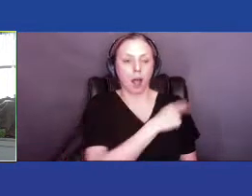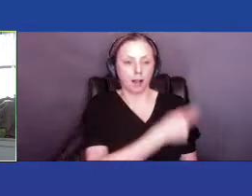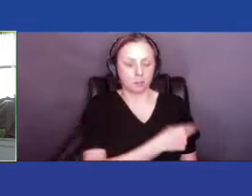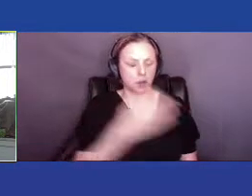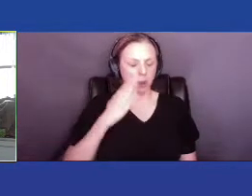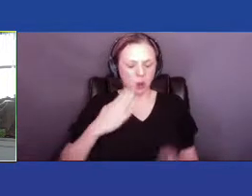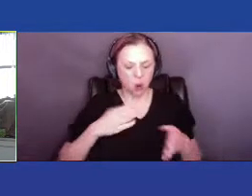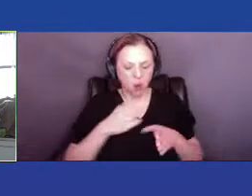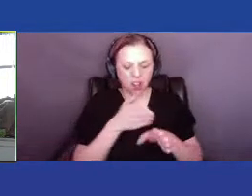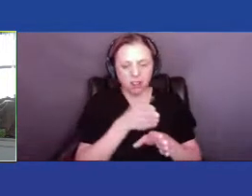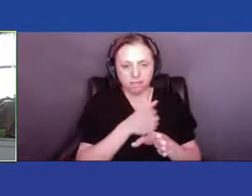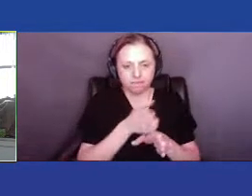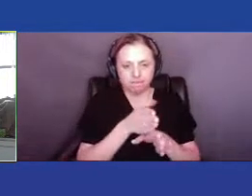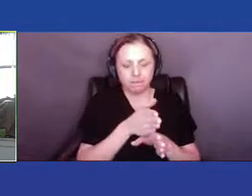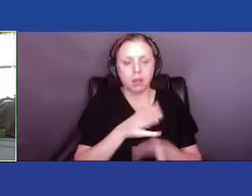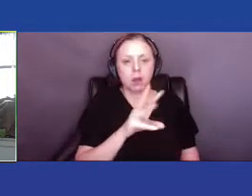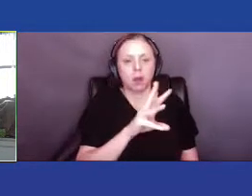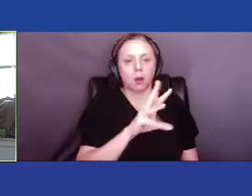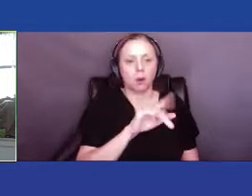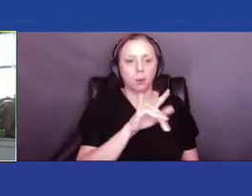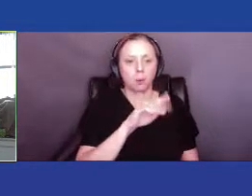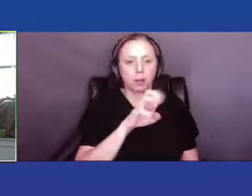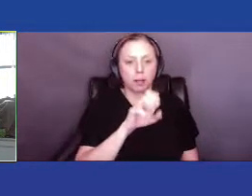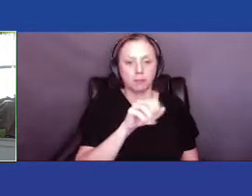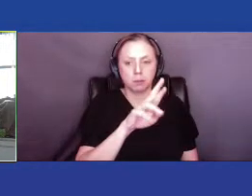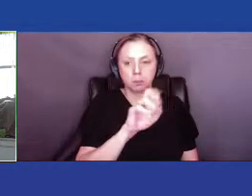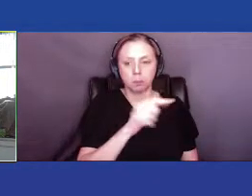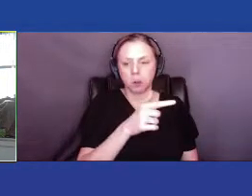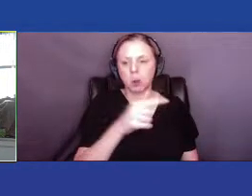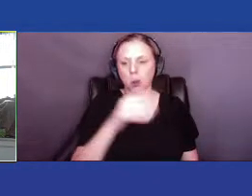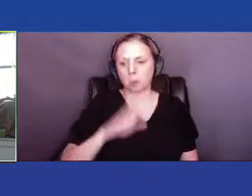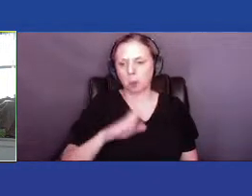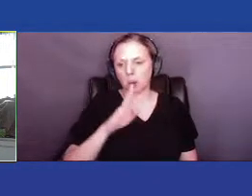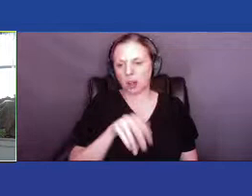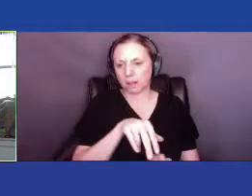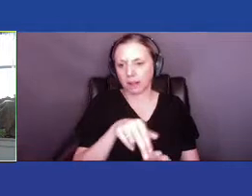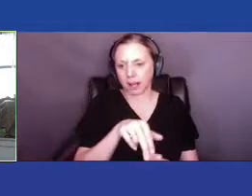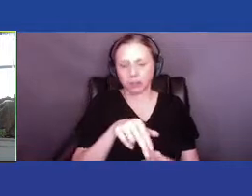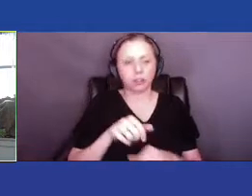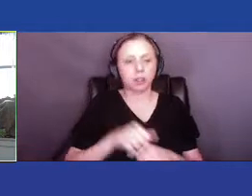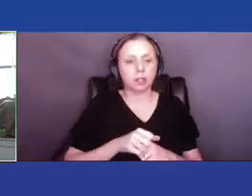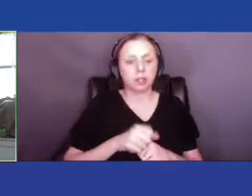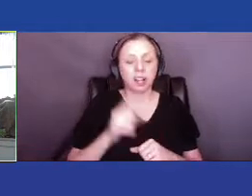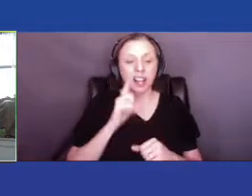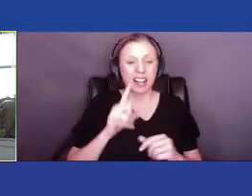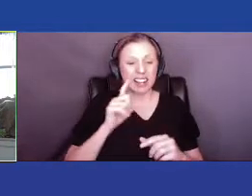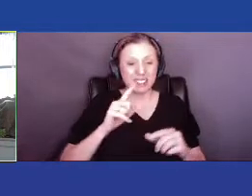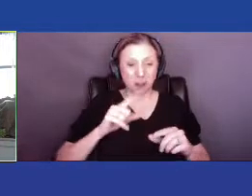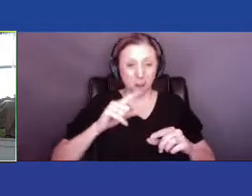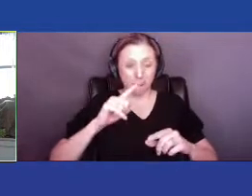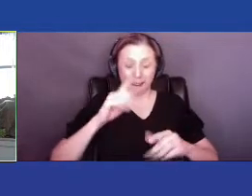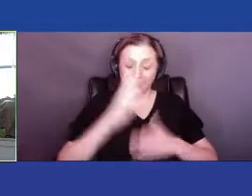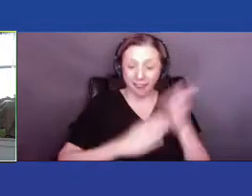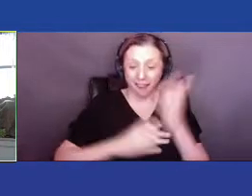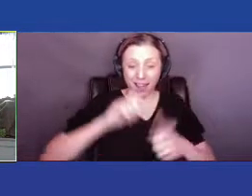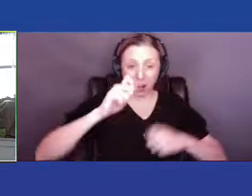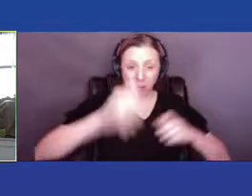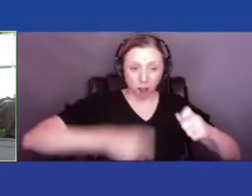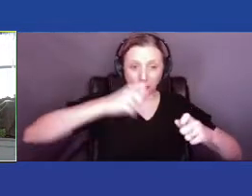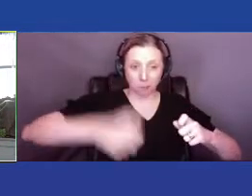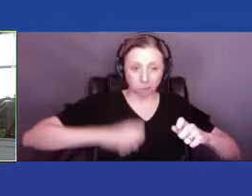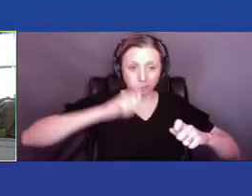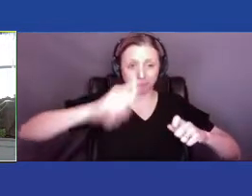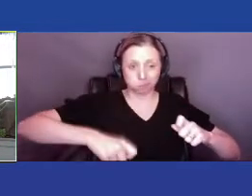Williamsburg in Brooklyn. And it is made out of almost 100 bundles that I hand wrapped, where I was basically